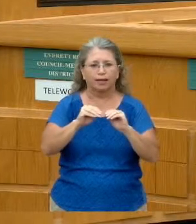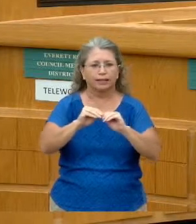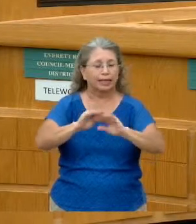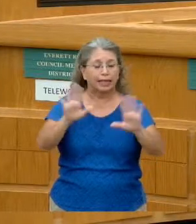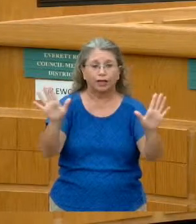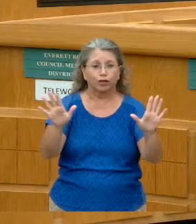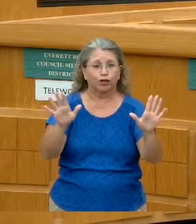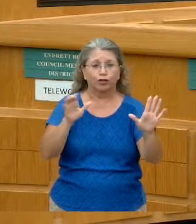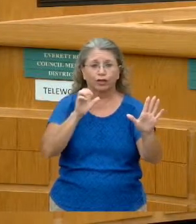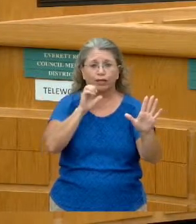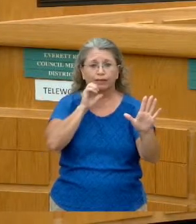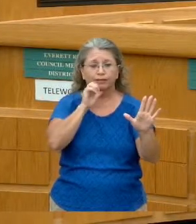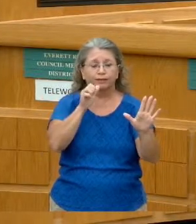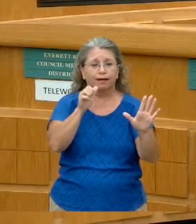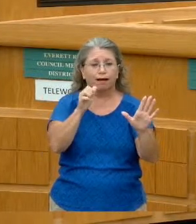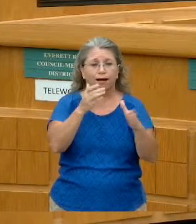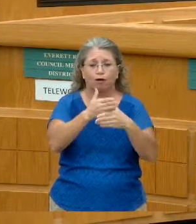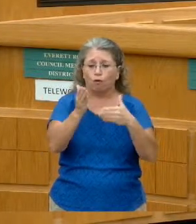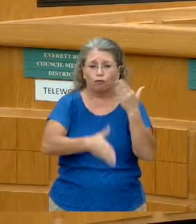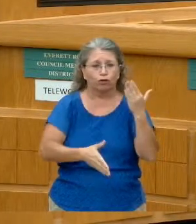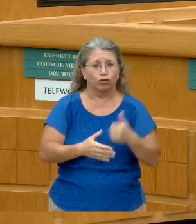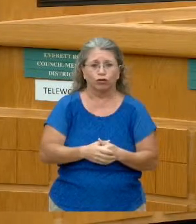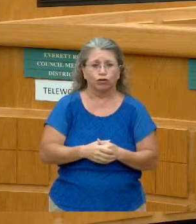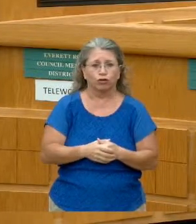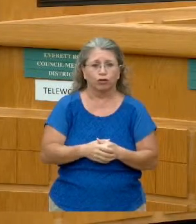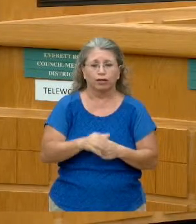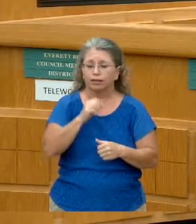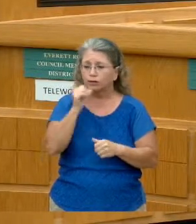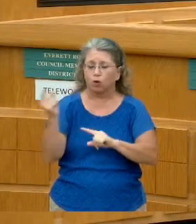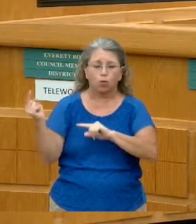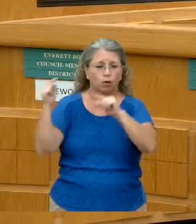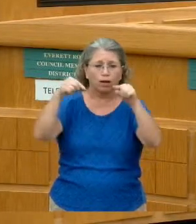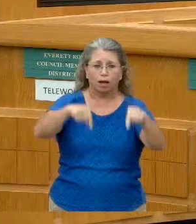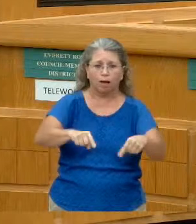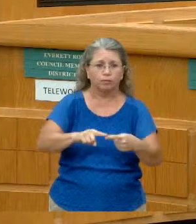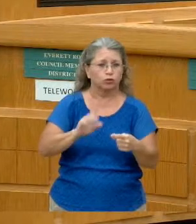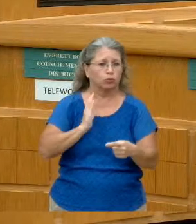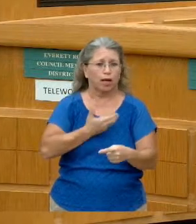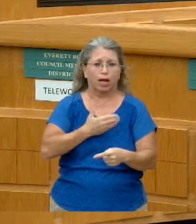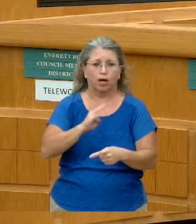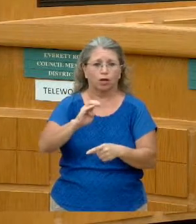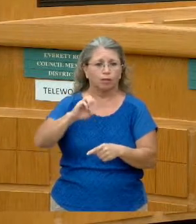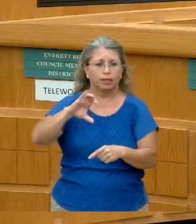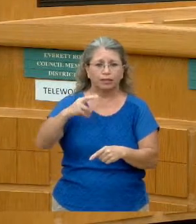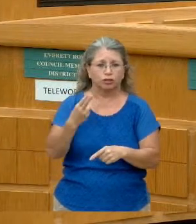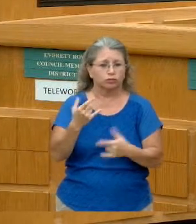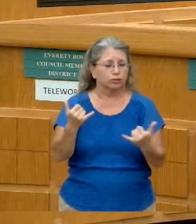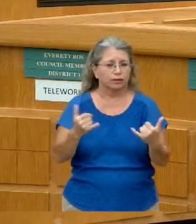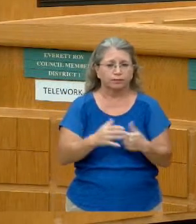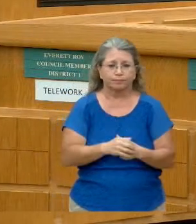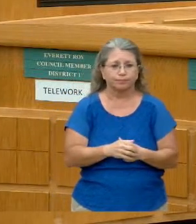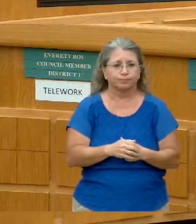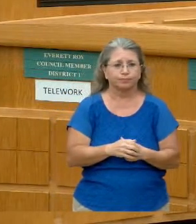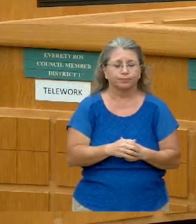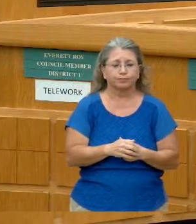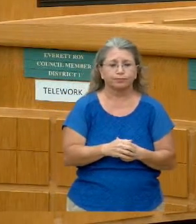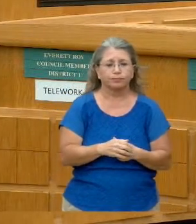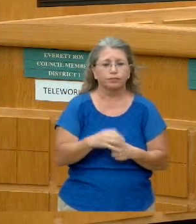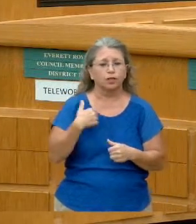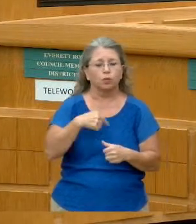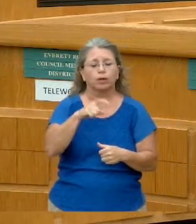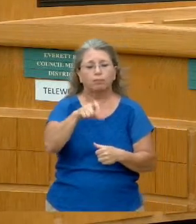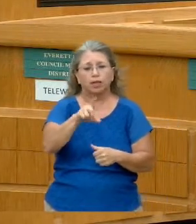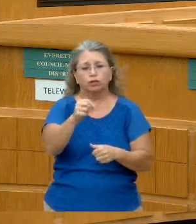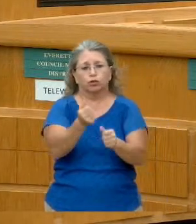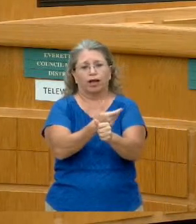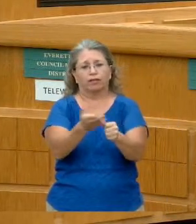come to at this time. We need to do everything we can to strengthen and enhance the protocols that